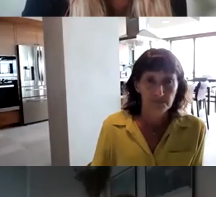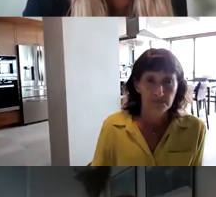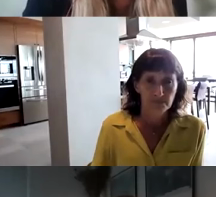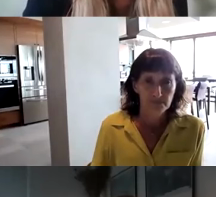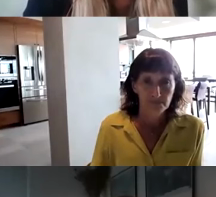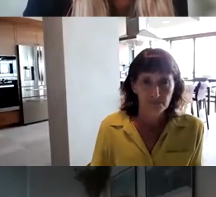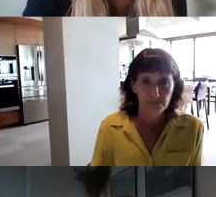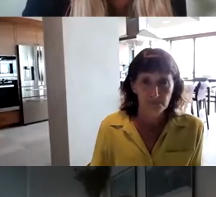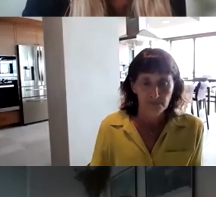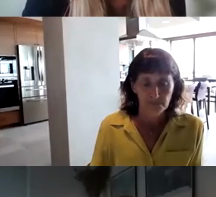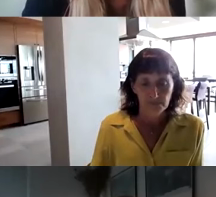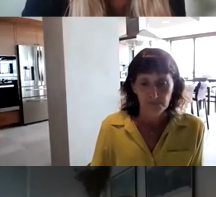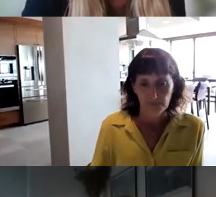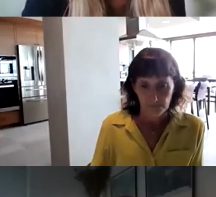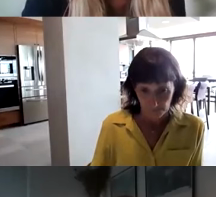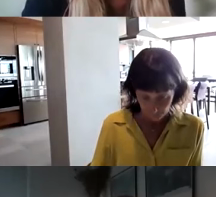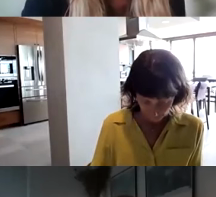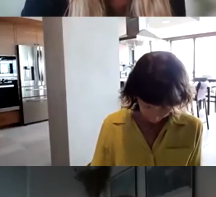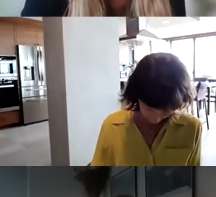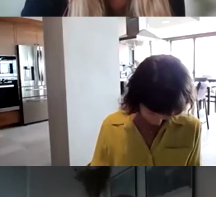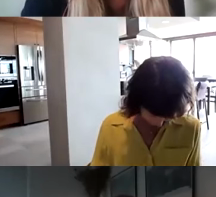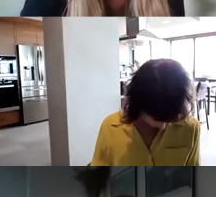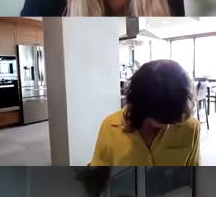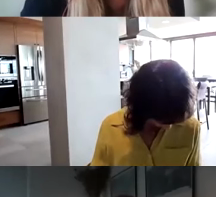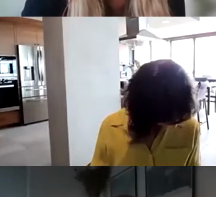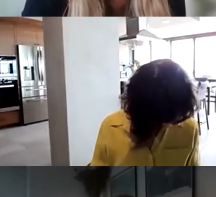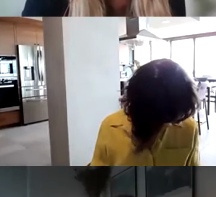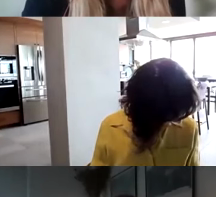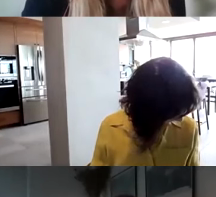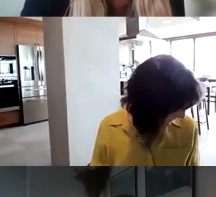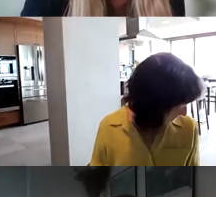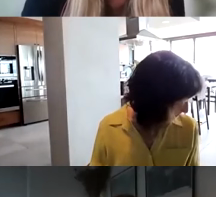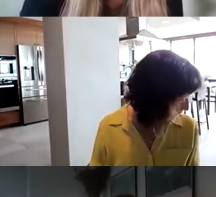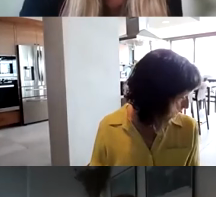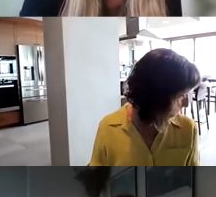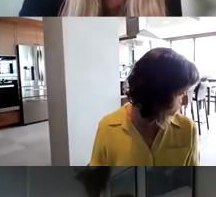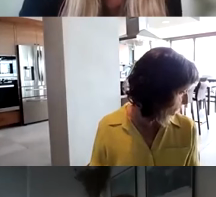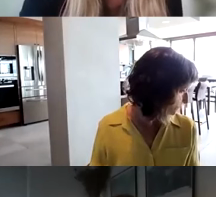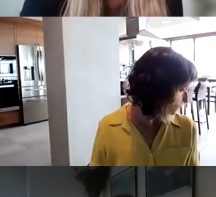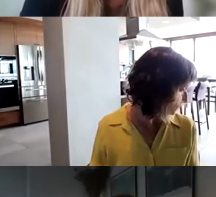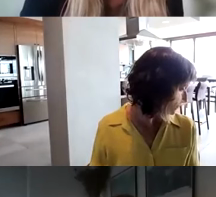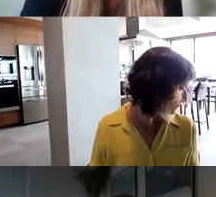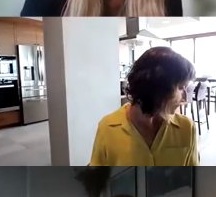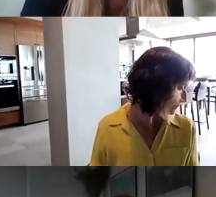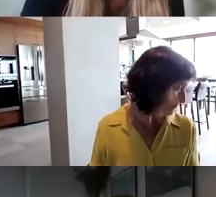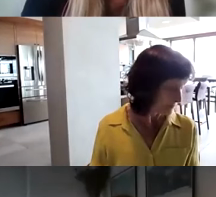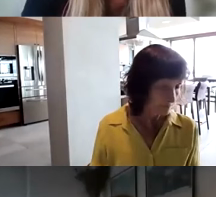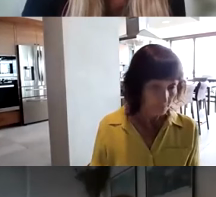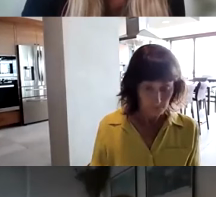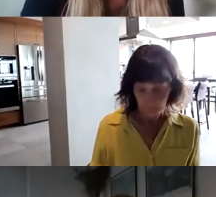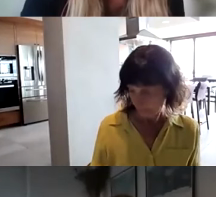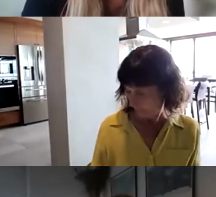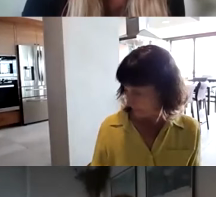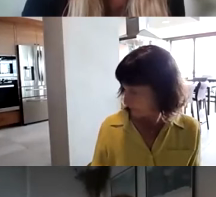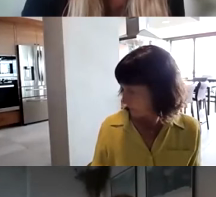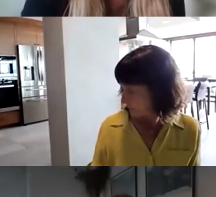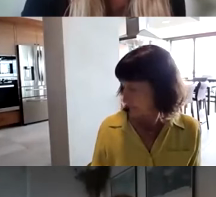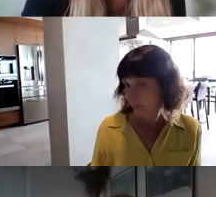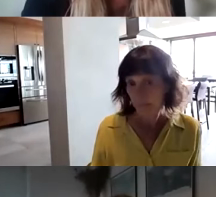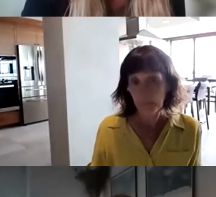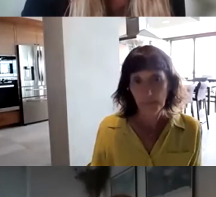providing trauma-informed services in a virtual setting, practical tips for building a trauma-informed virtual workforce, engaging